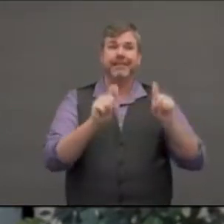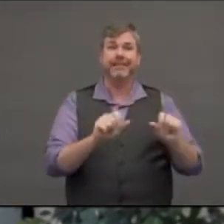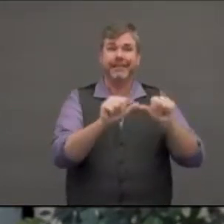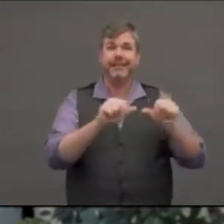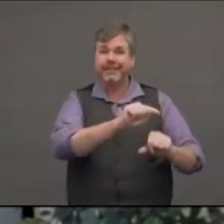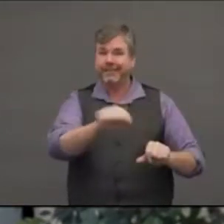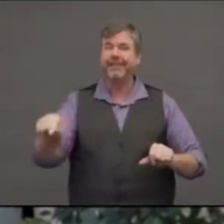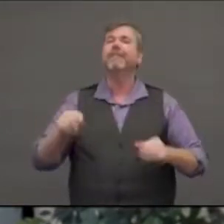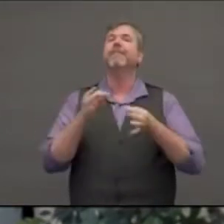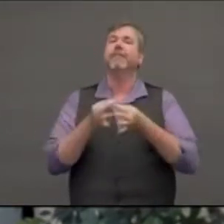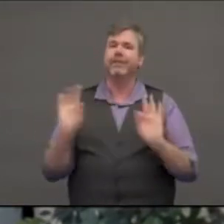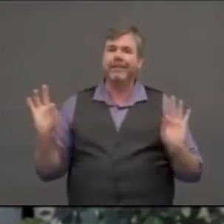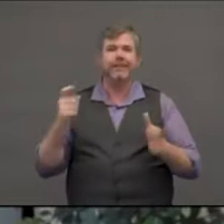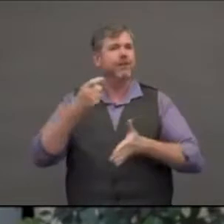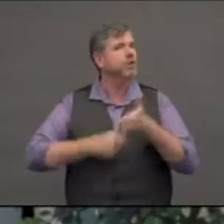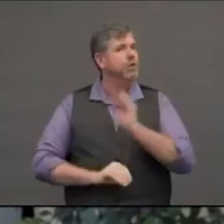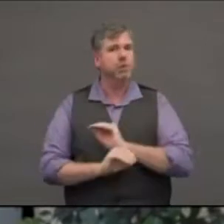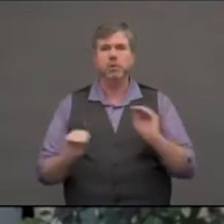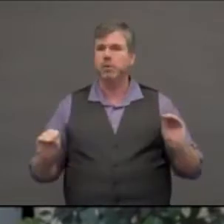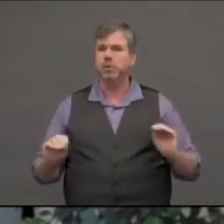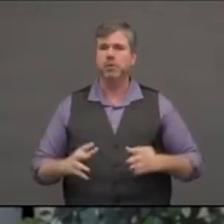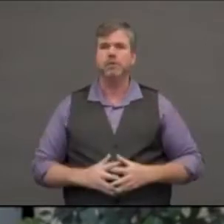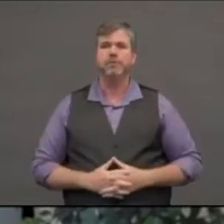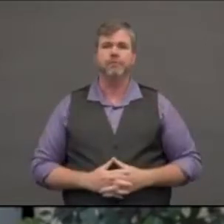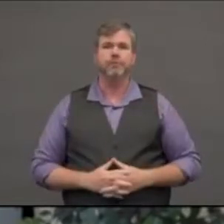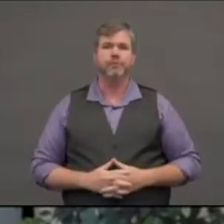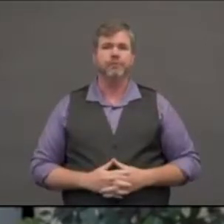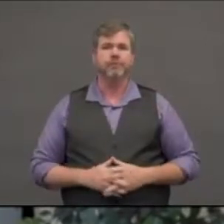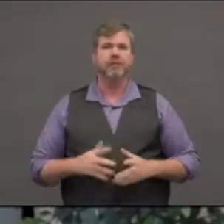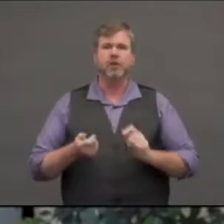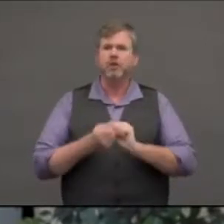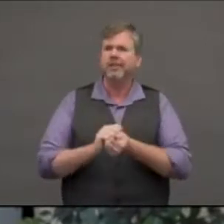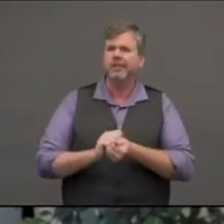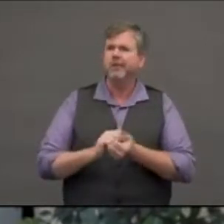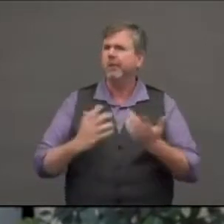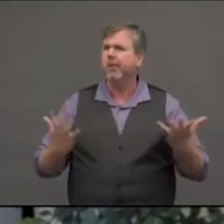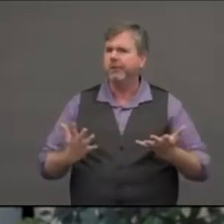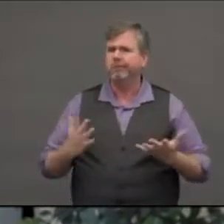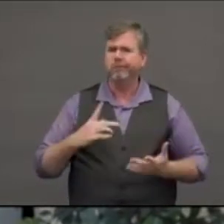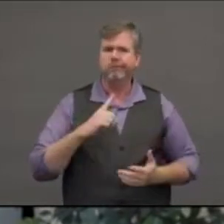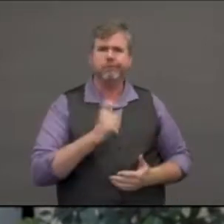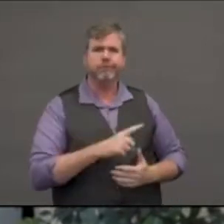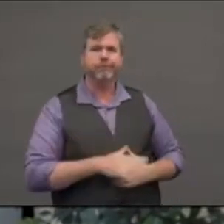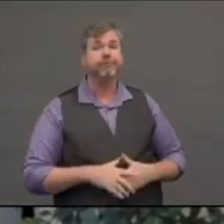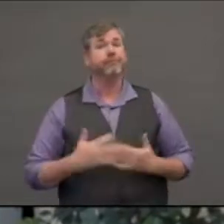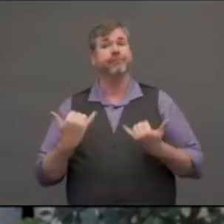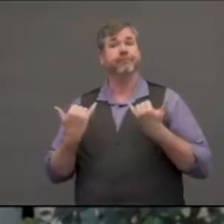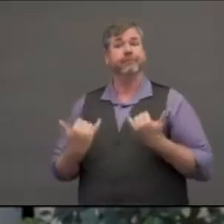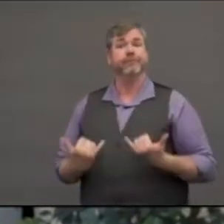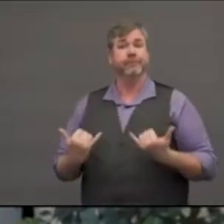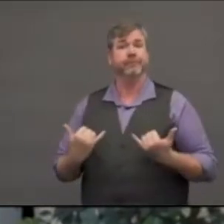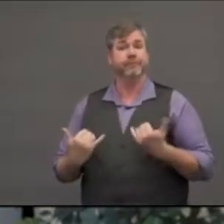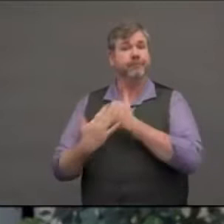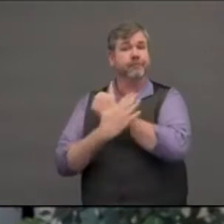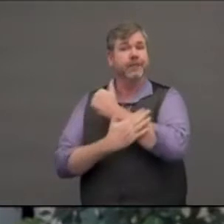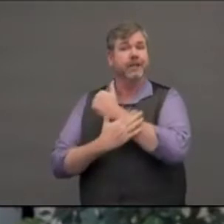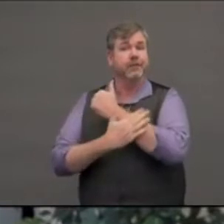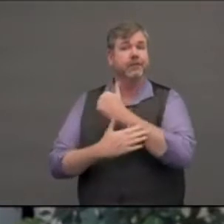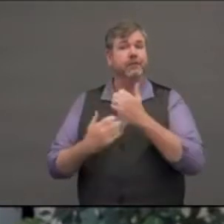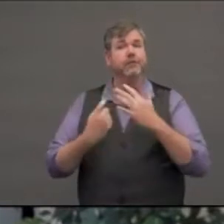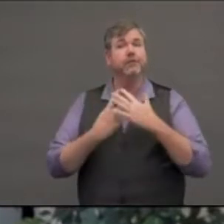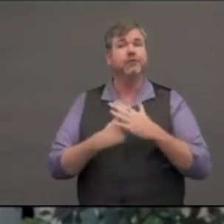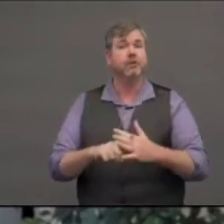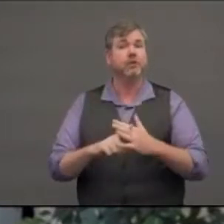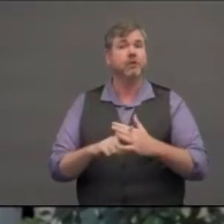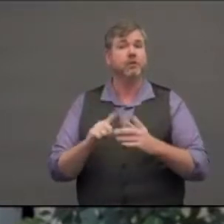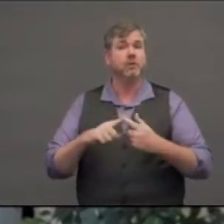But let's talk about those changes. Yeah, so I think the big change right now is that the county has started to allow people to self-report whether